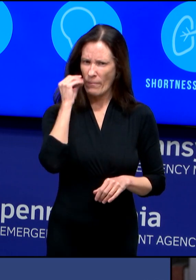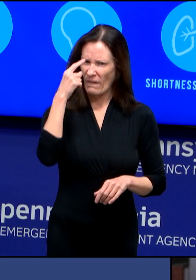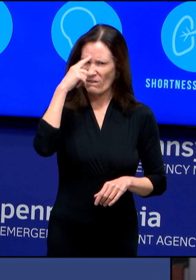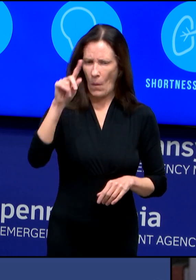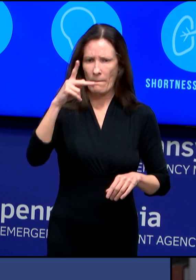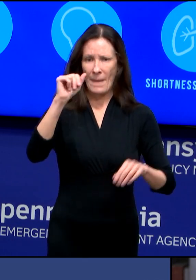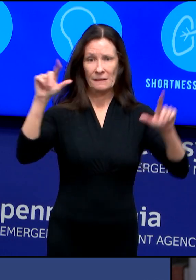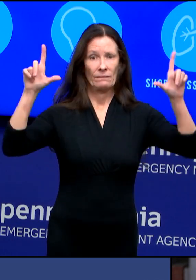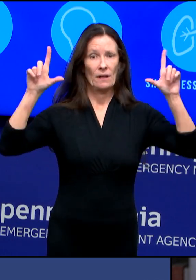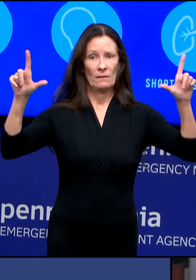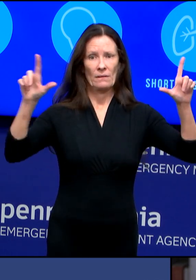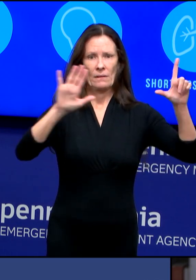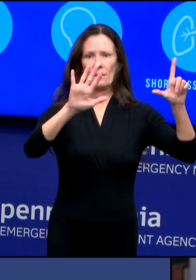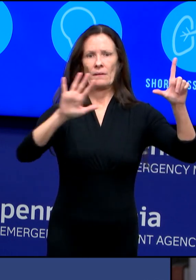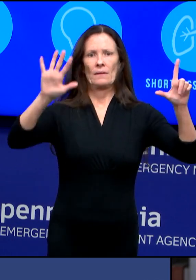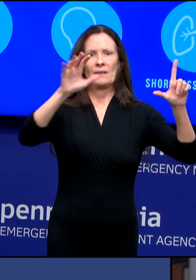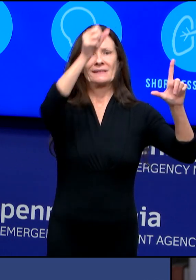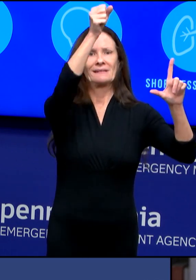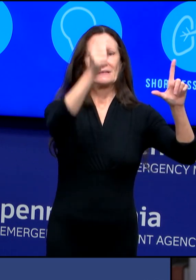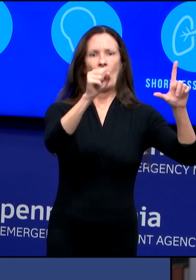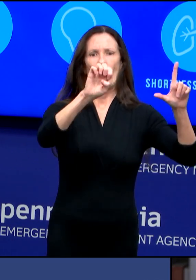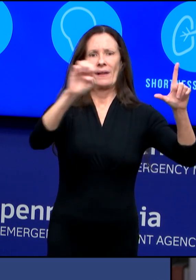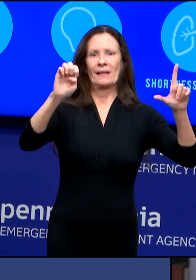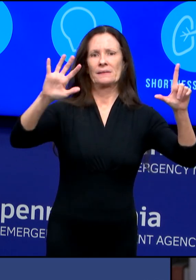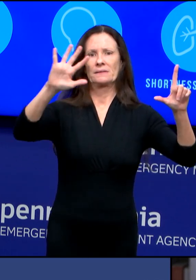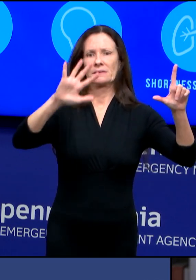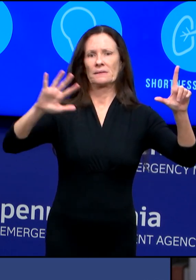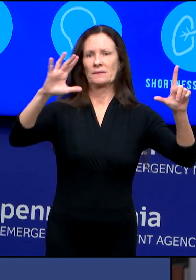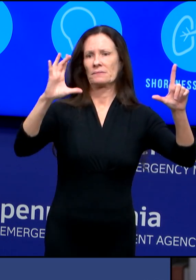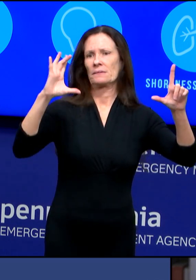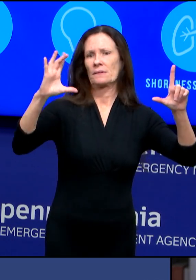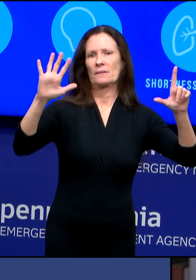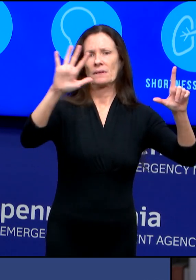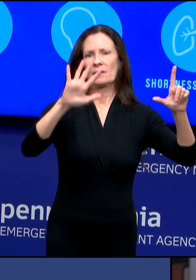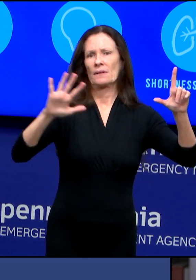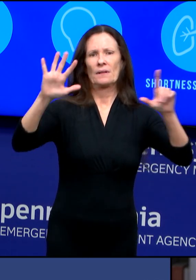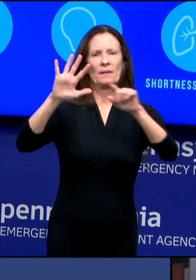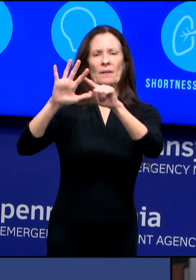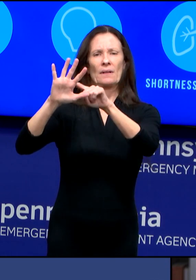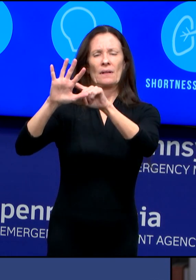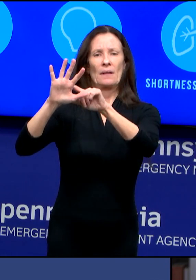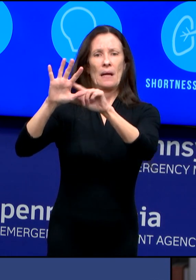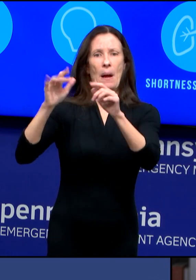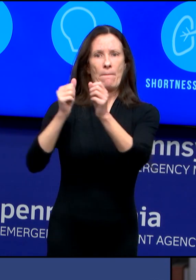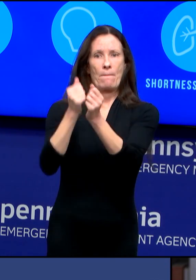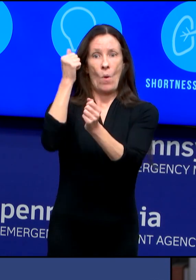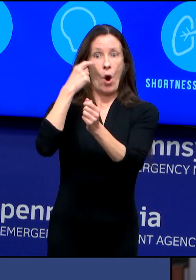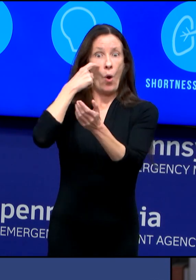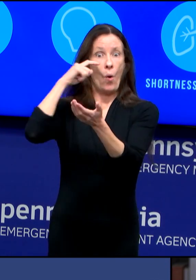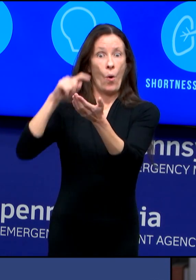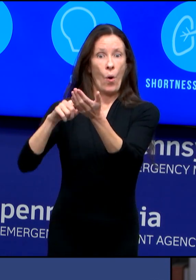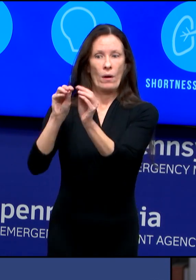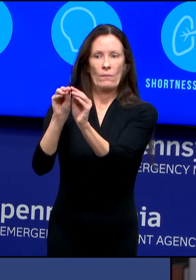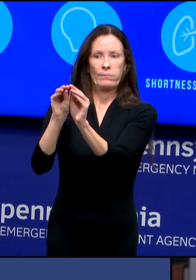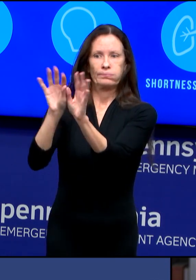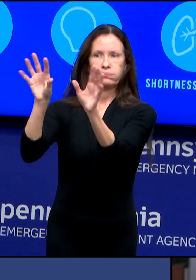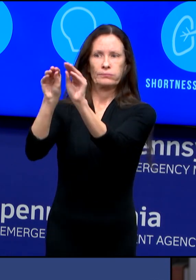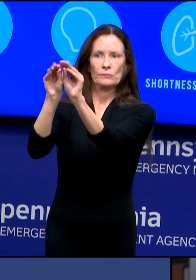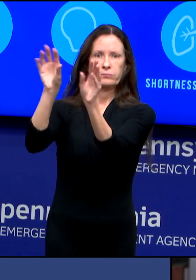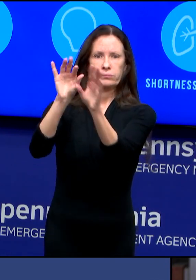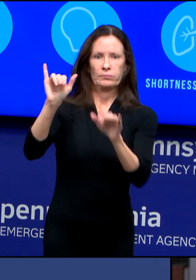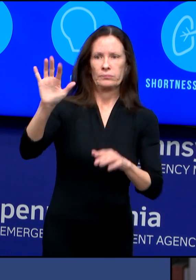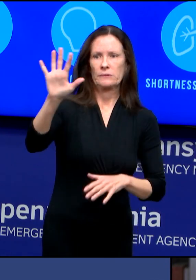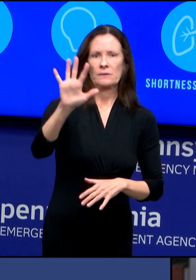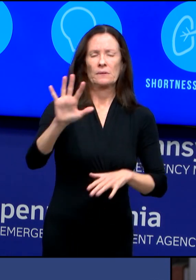and Allegheny County, which is we've done because that's where the outbreak has been. We don't have a stay-at-home order for the rest